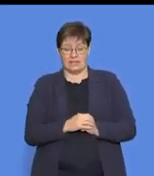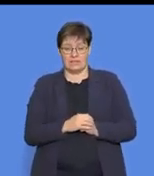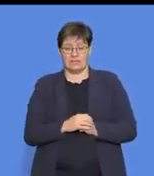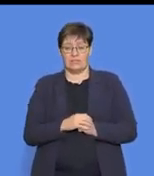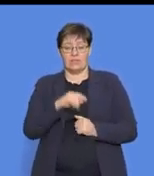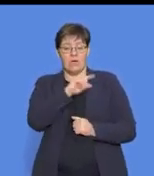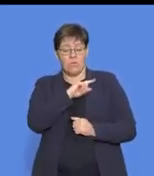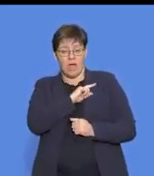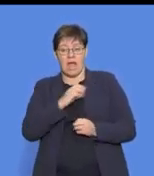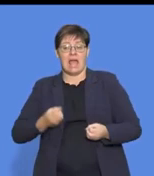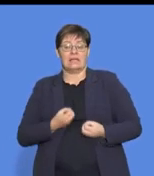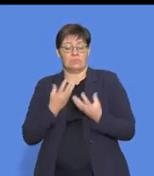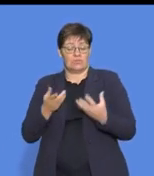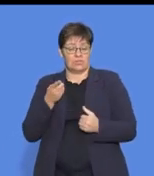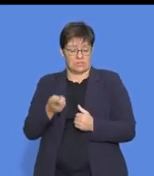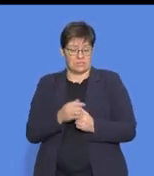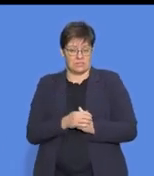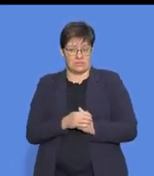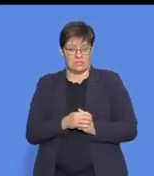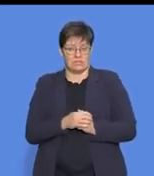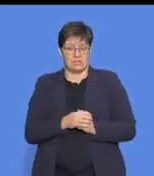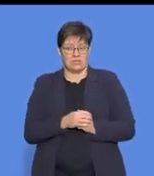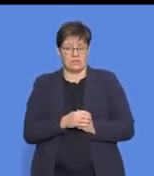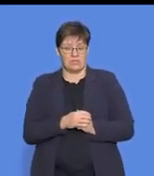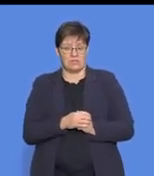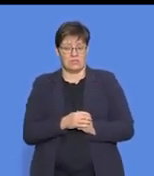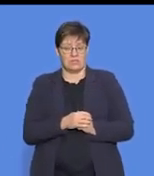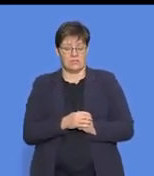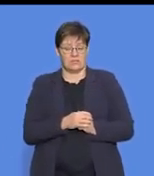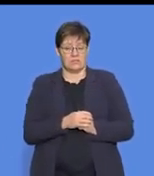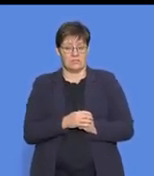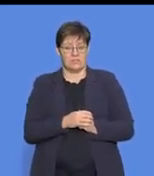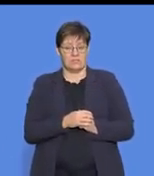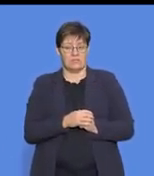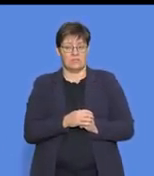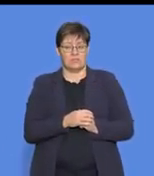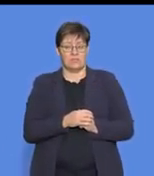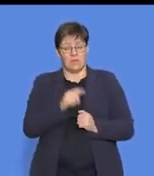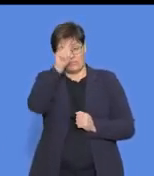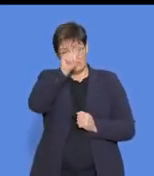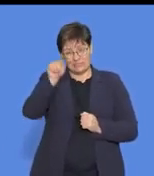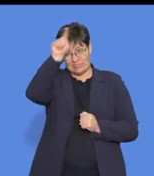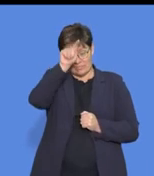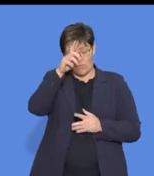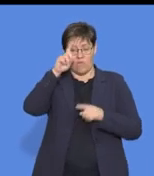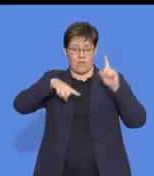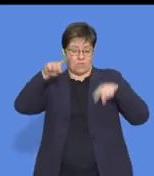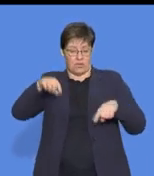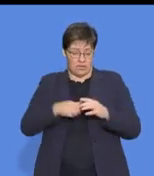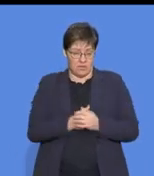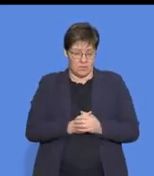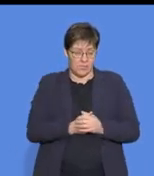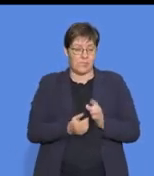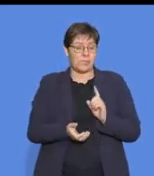And we want to try and, because we have an expression for, we want to try and find this angle here in terms of our